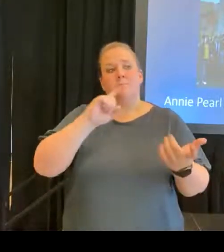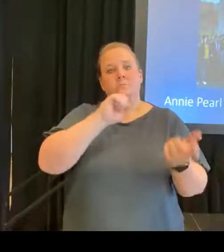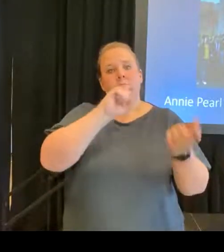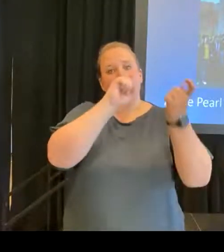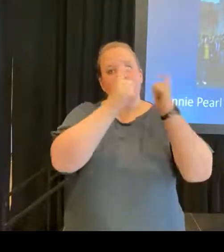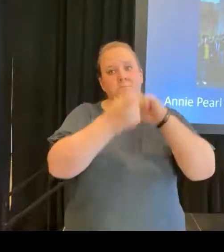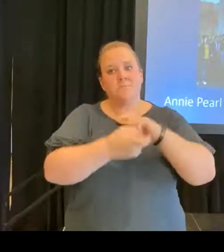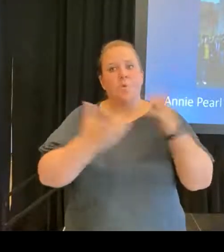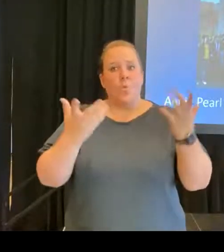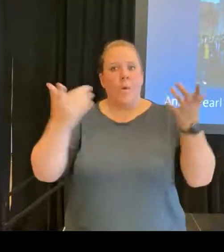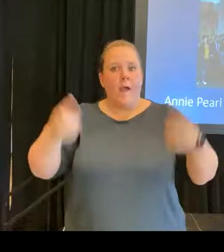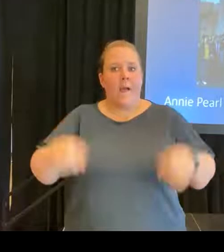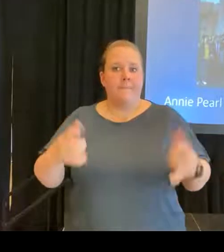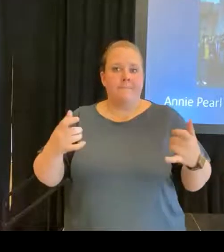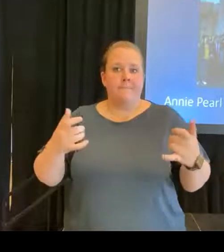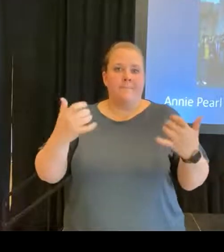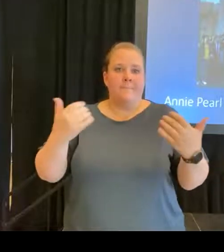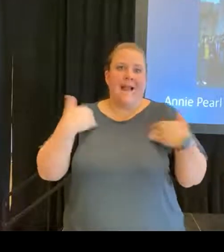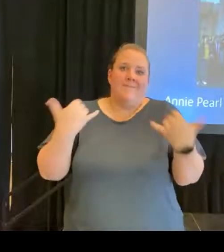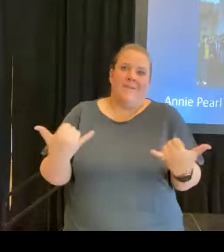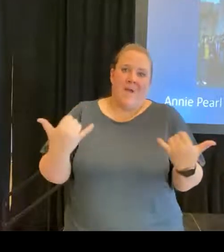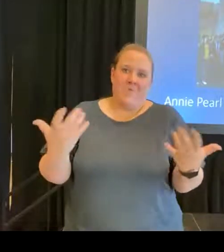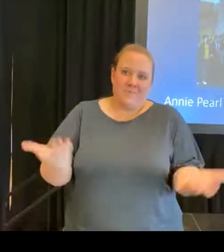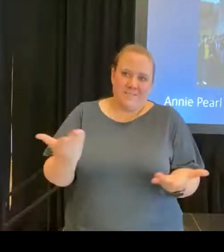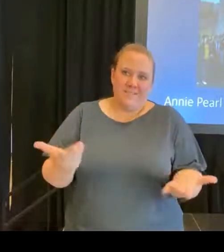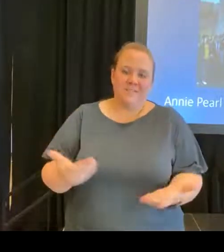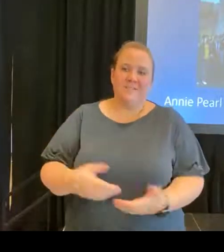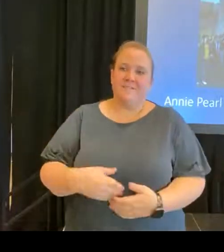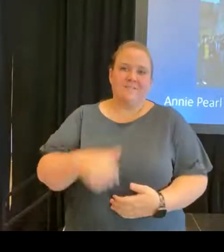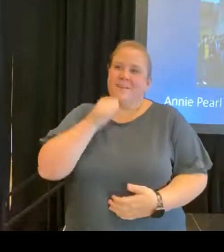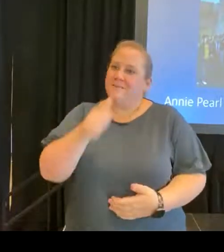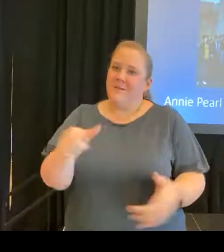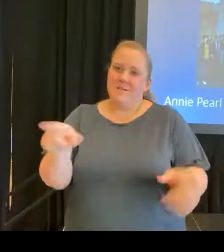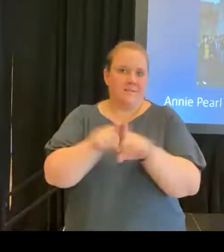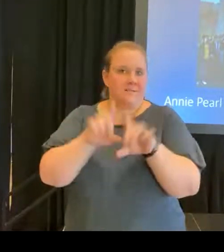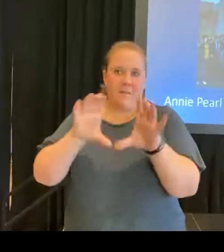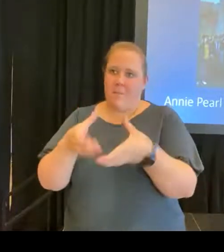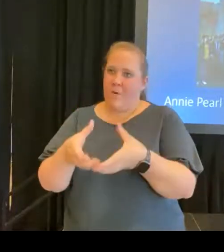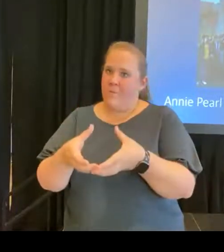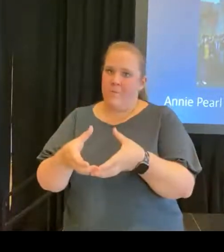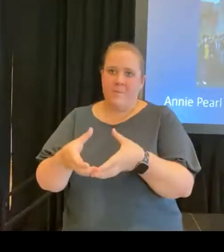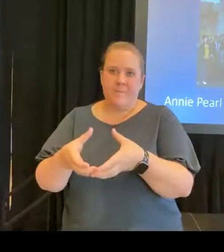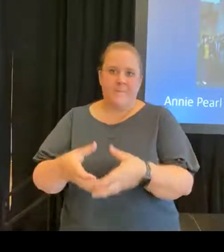into what it is today. It's no longer the same party.